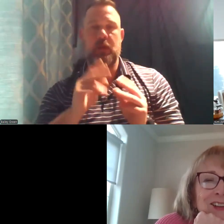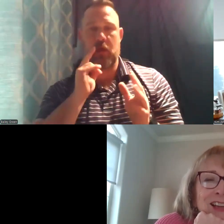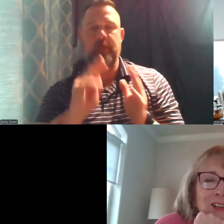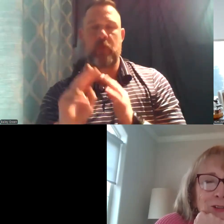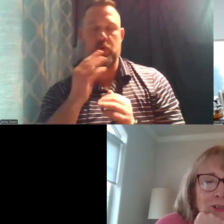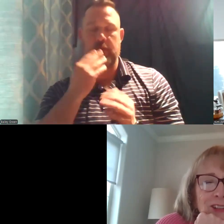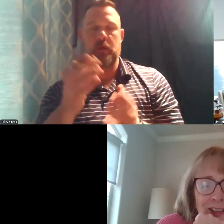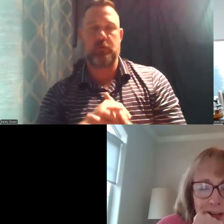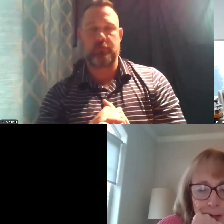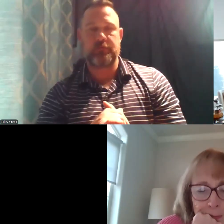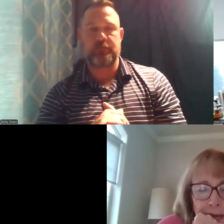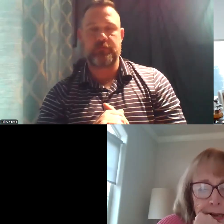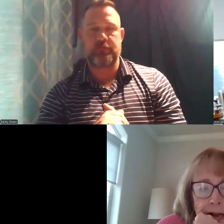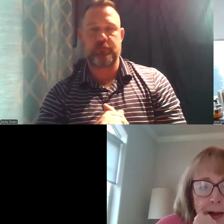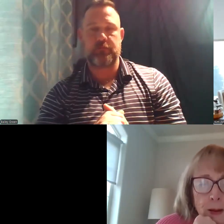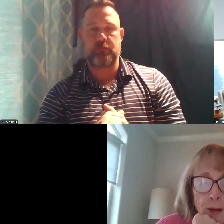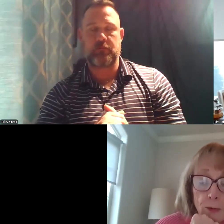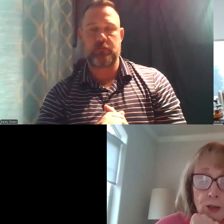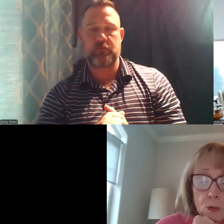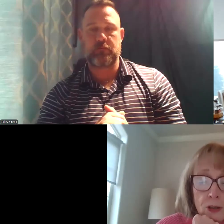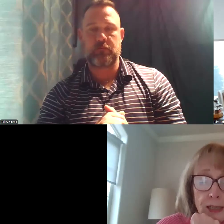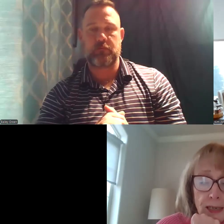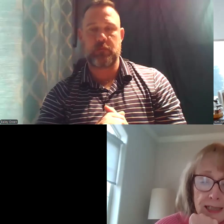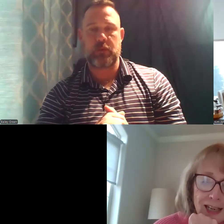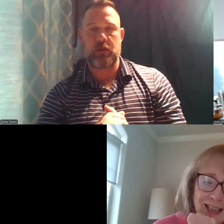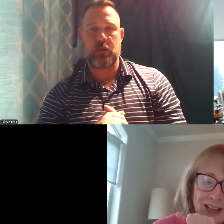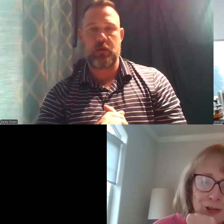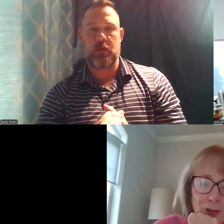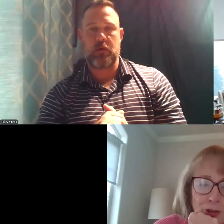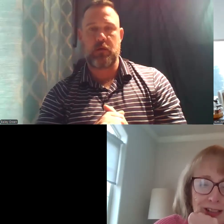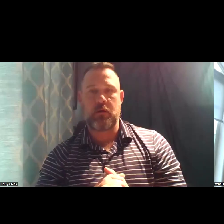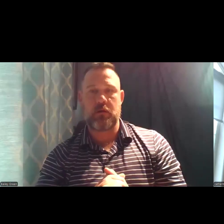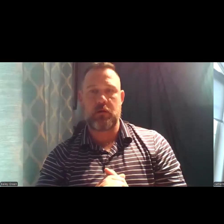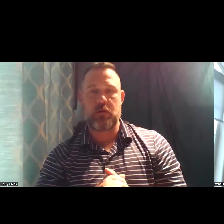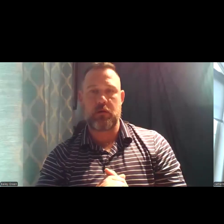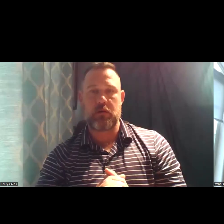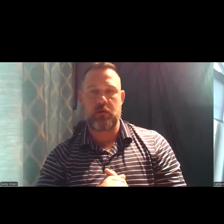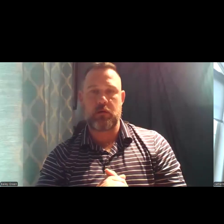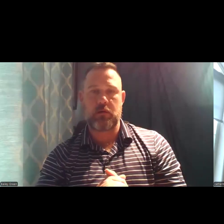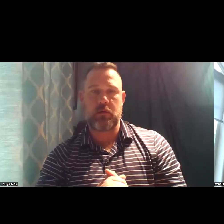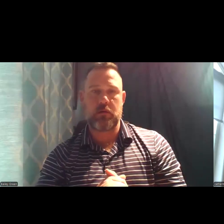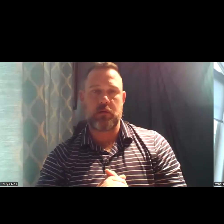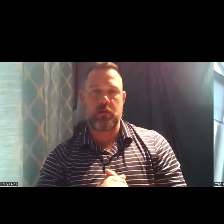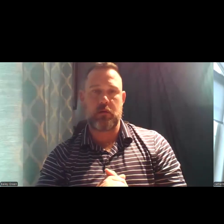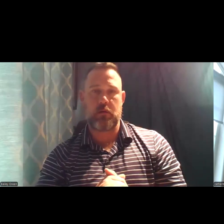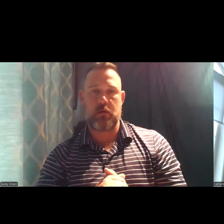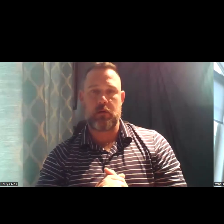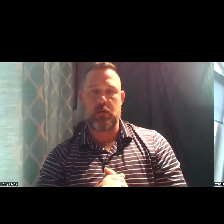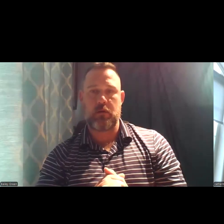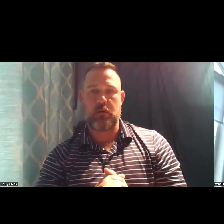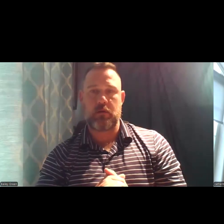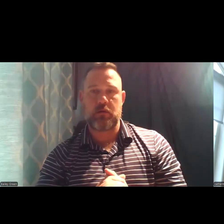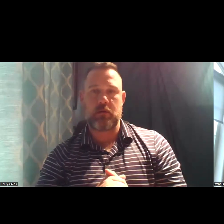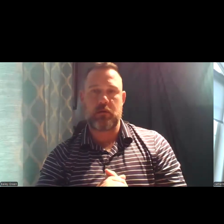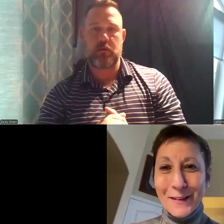Thank you so much, Kevin. Thank you. Thank you. Myra, do you want to just take a second and introduce yourself? That tech challenges have been solved.